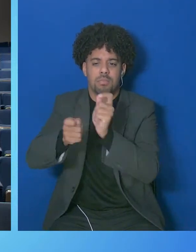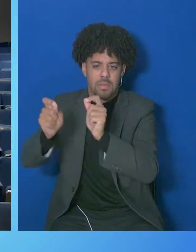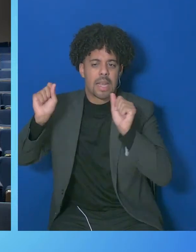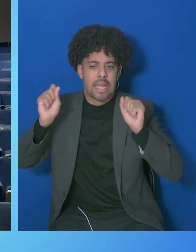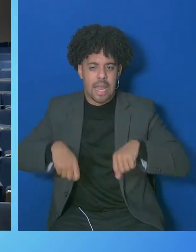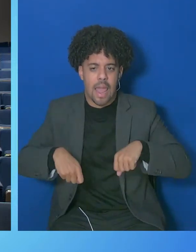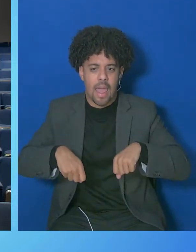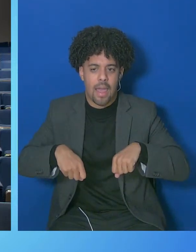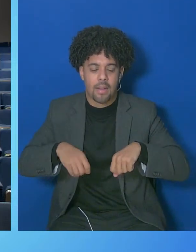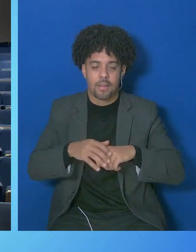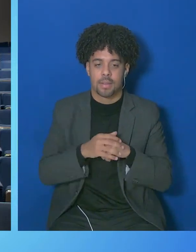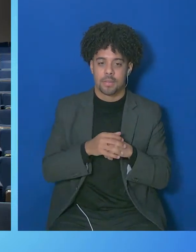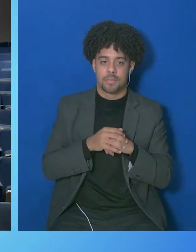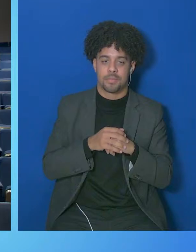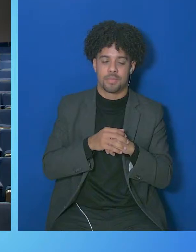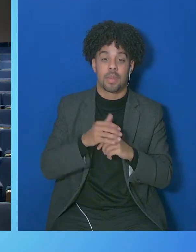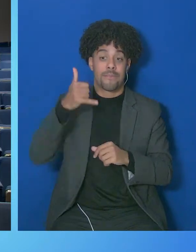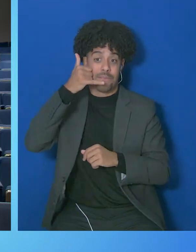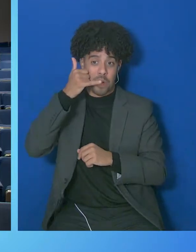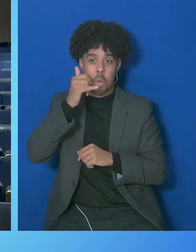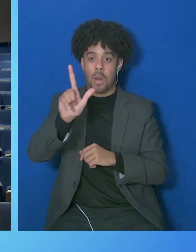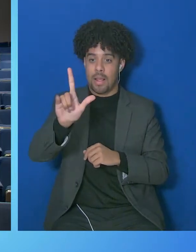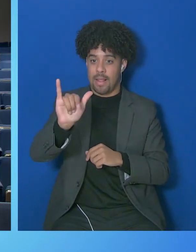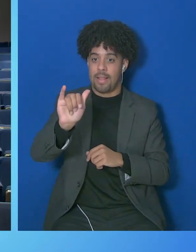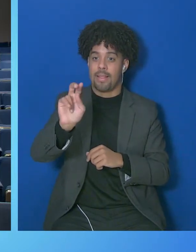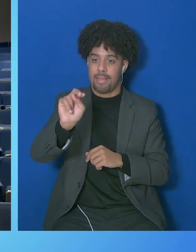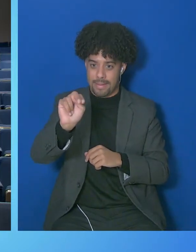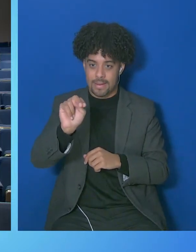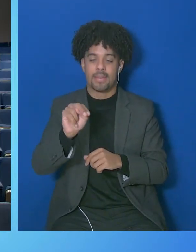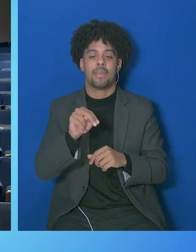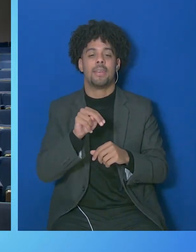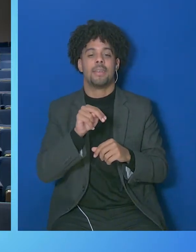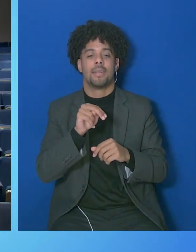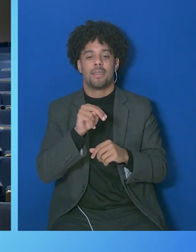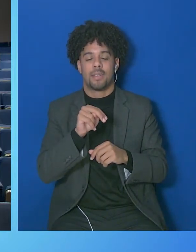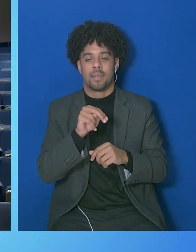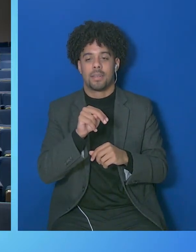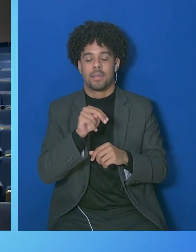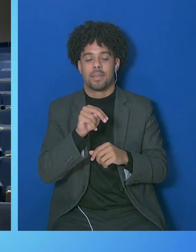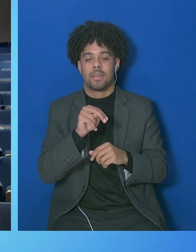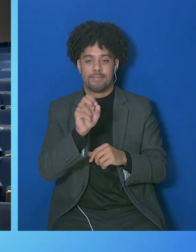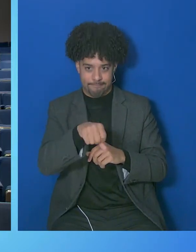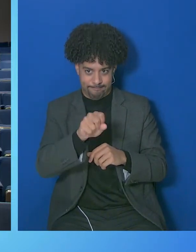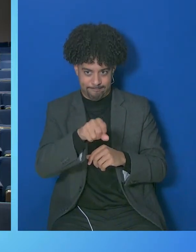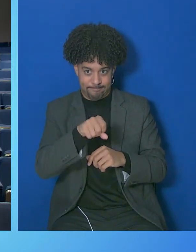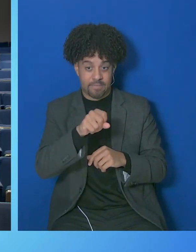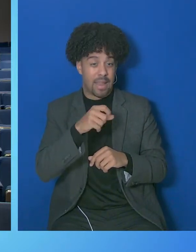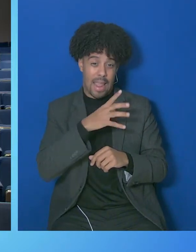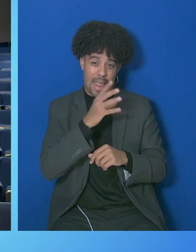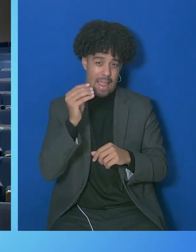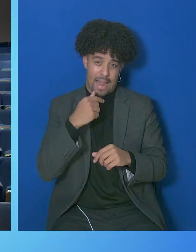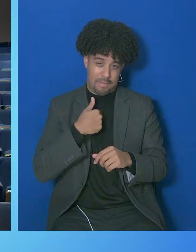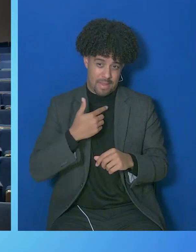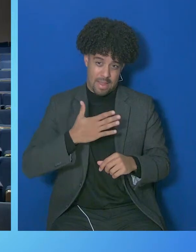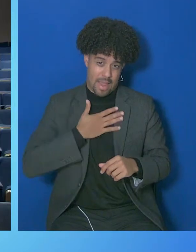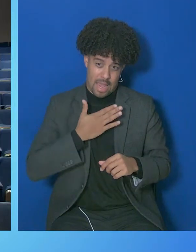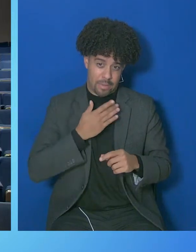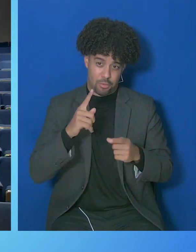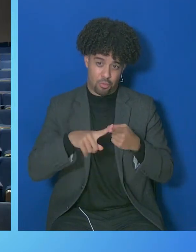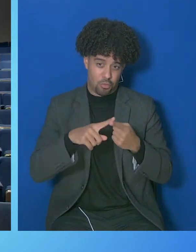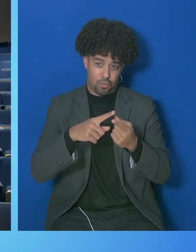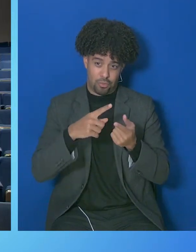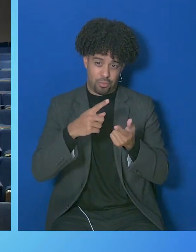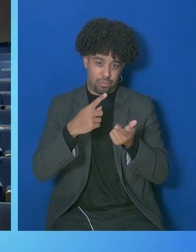Yeah, Maria, this is Lynn again. I'd be happy to talk to you too, just